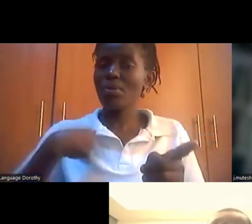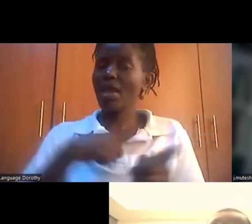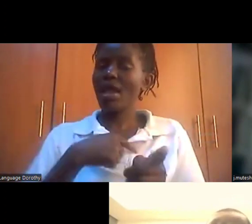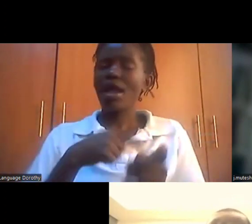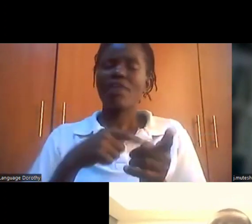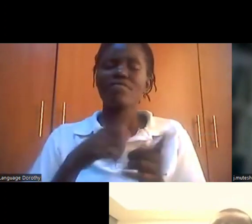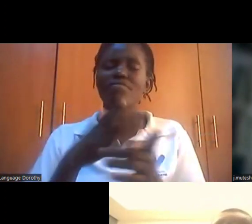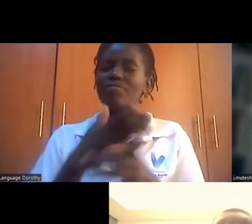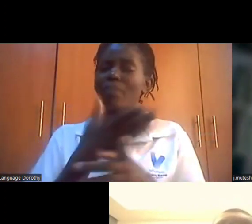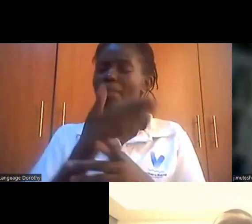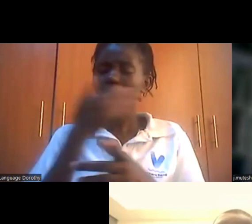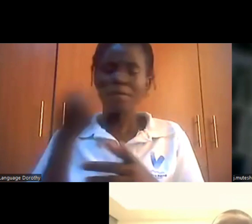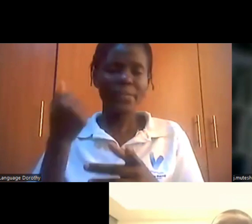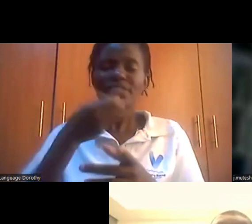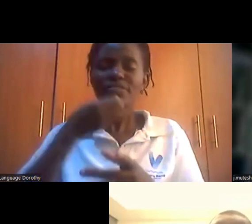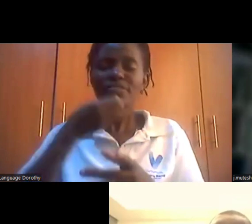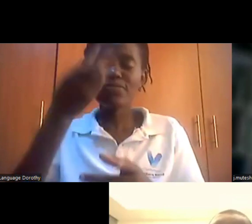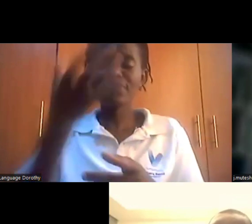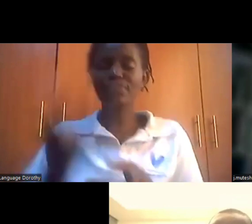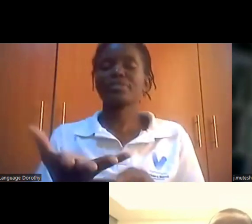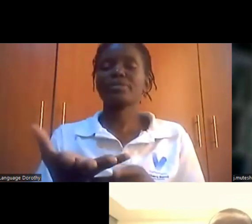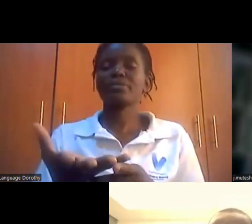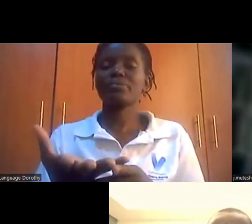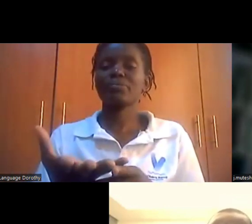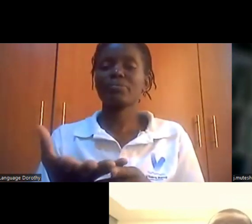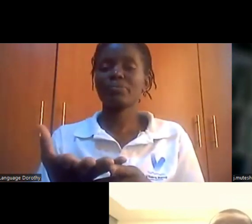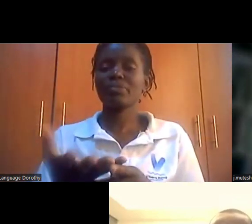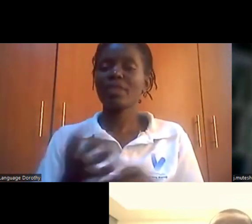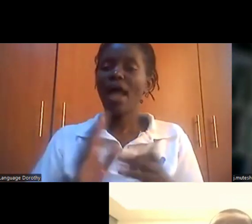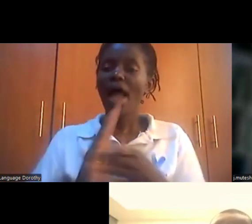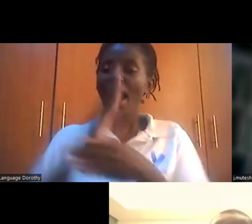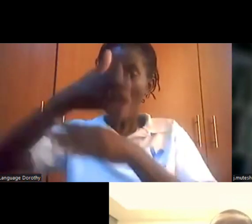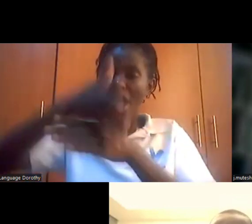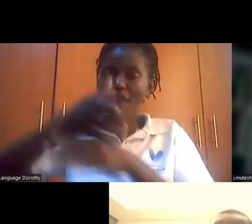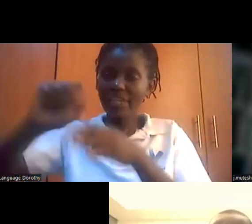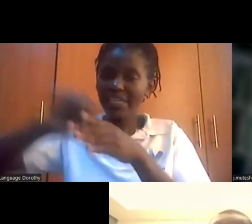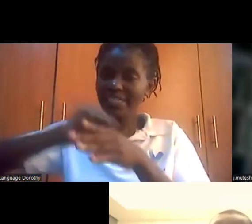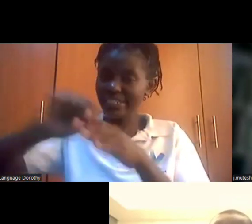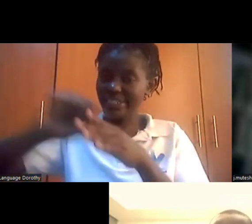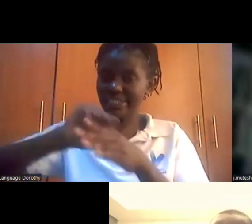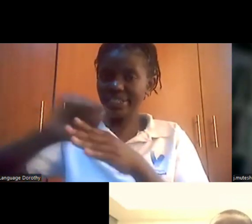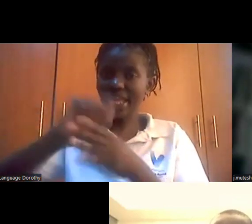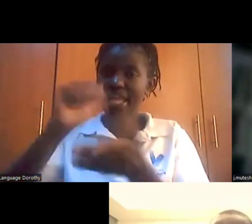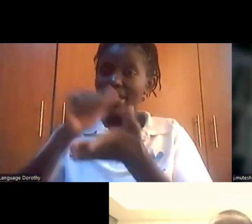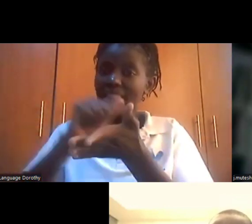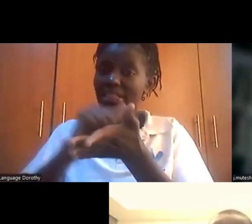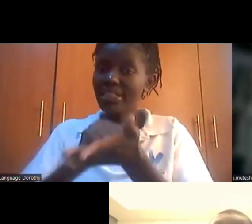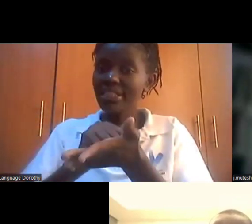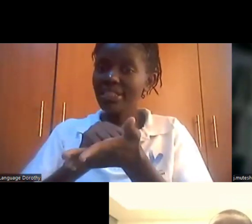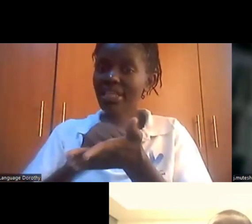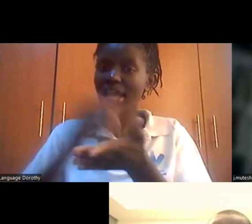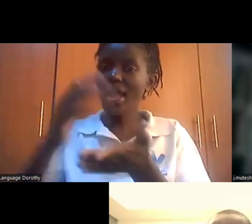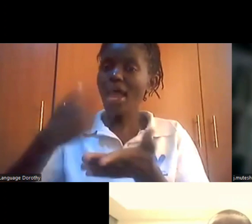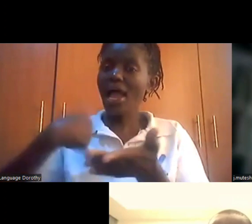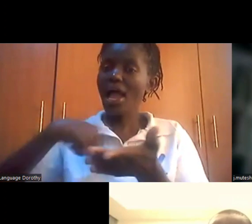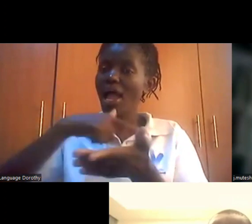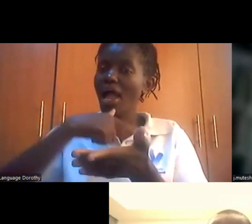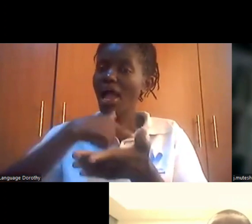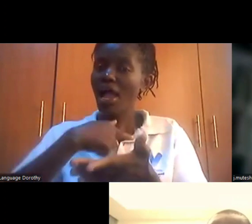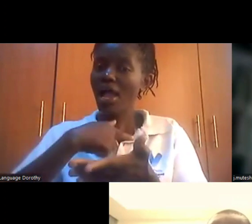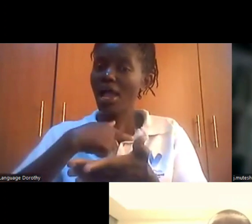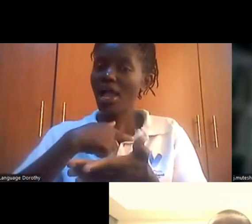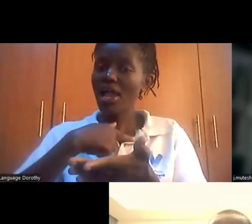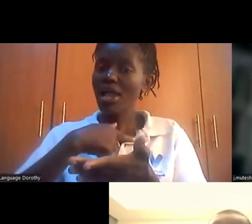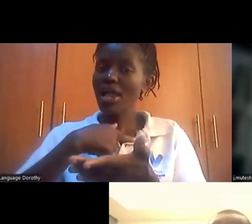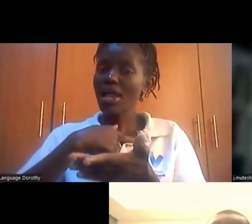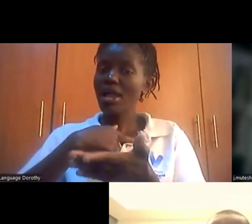of the feedback, especially after the training, is that our curriculum, the one that we are